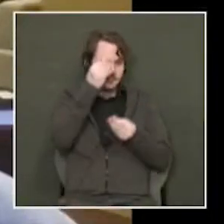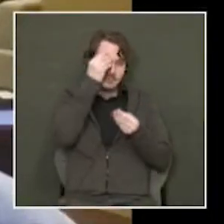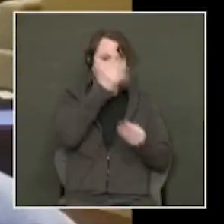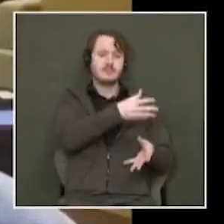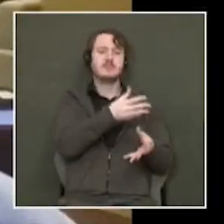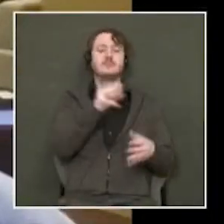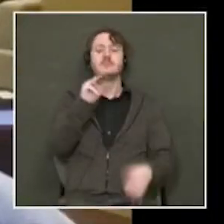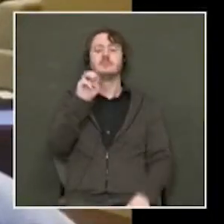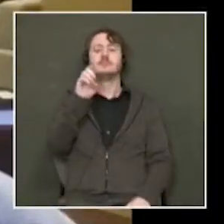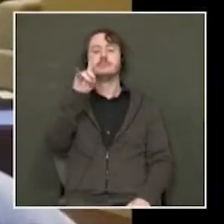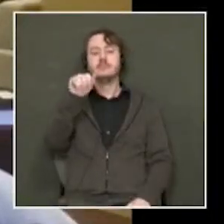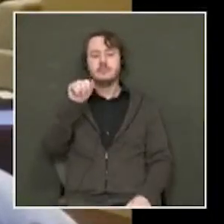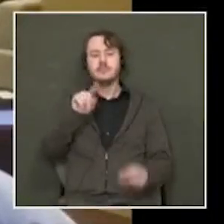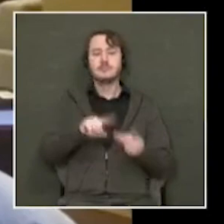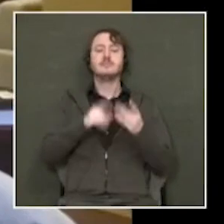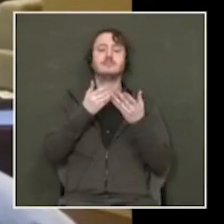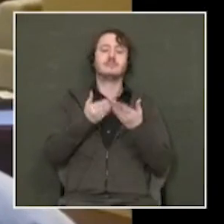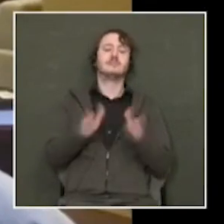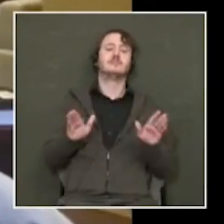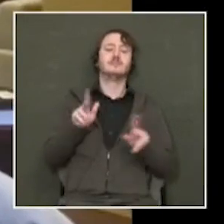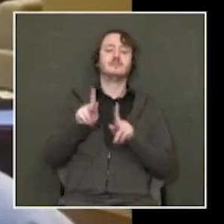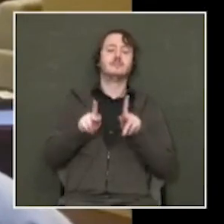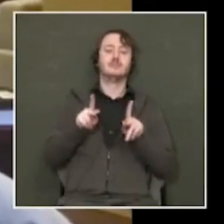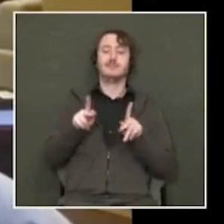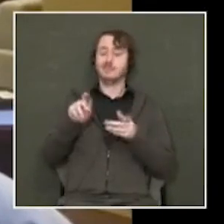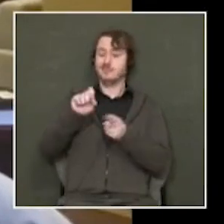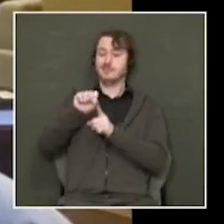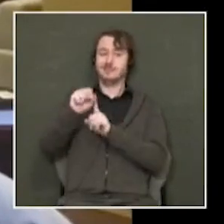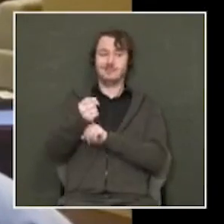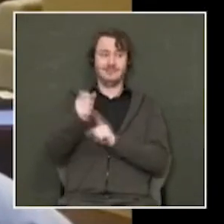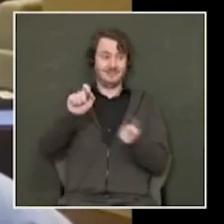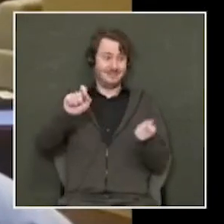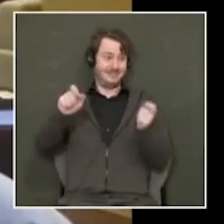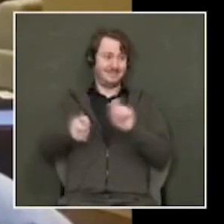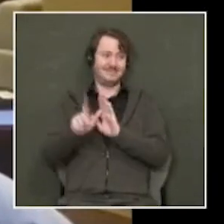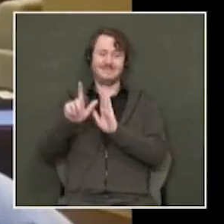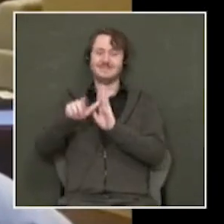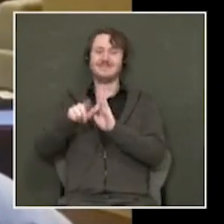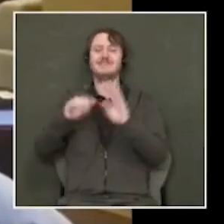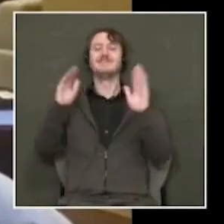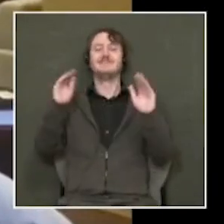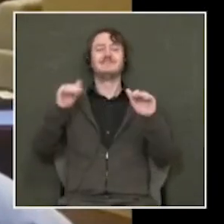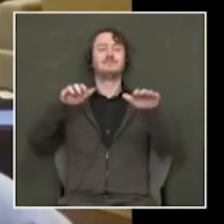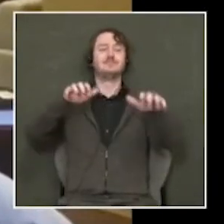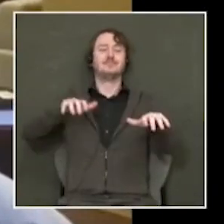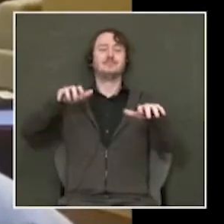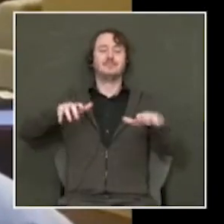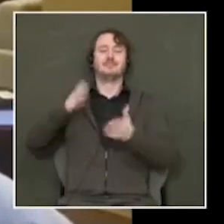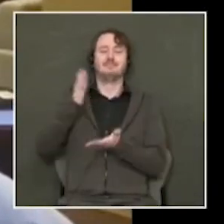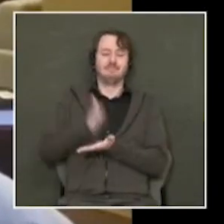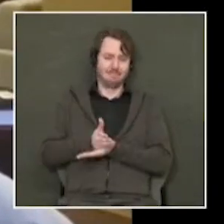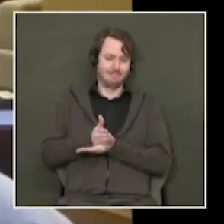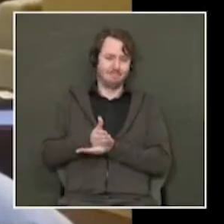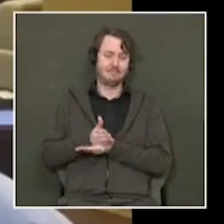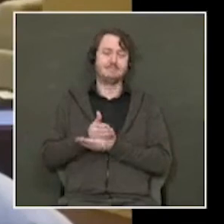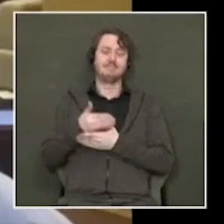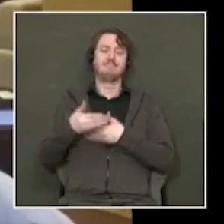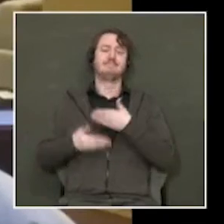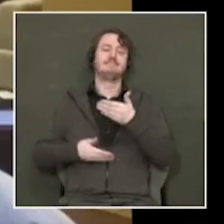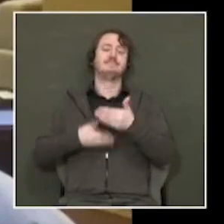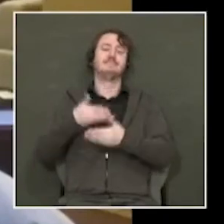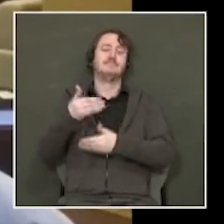to the media and to the public as conditions change later on today. Hopefully the rain stops as we get through the